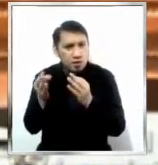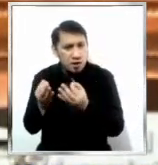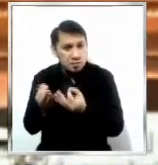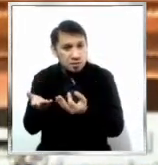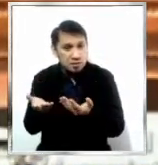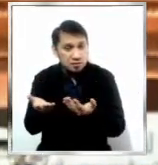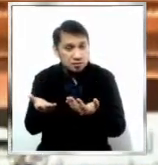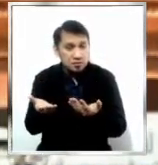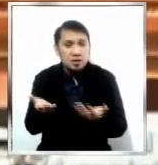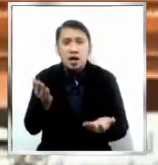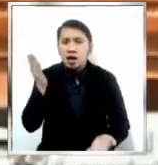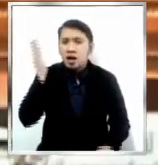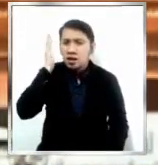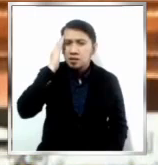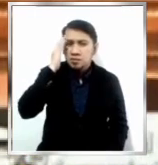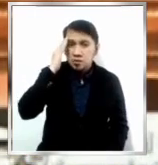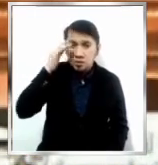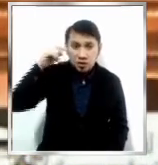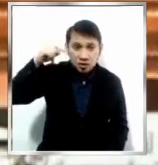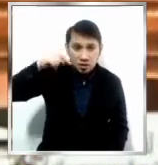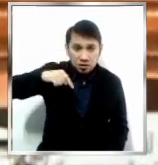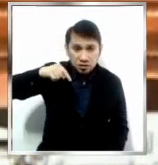gobyerno,